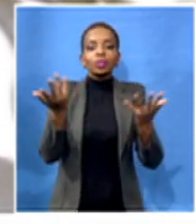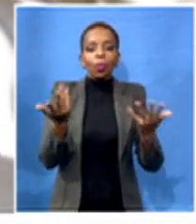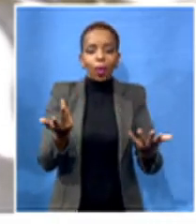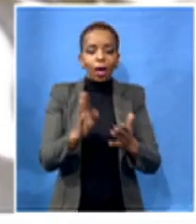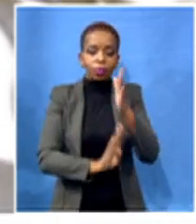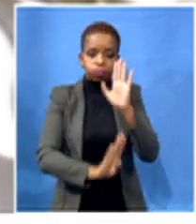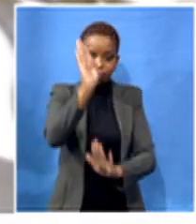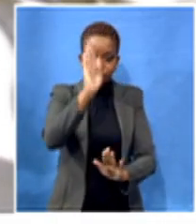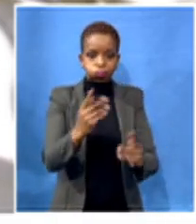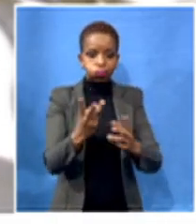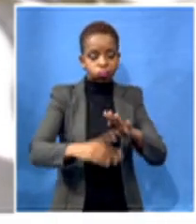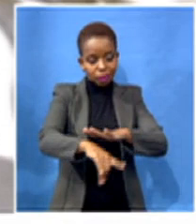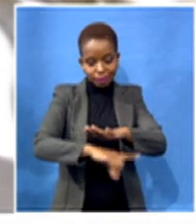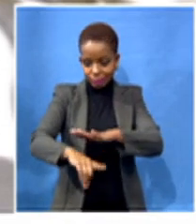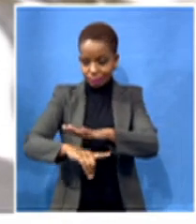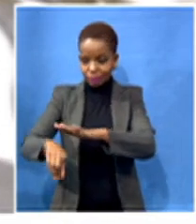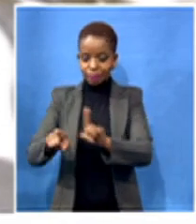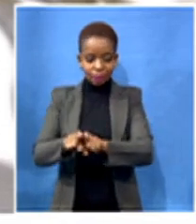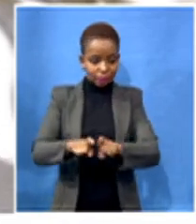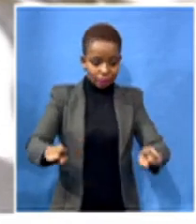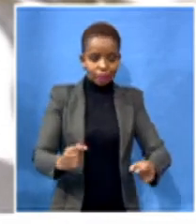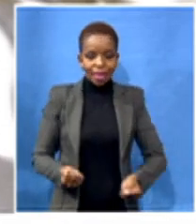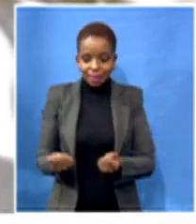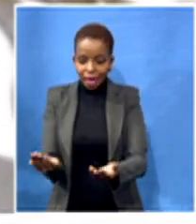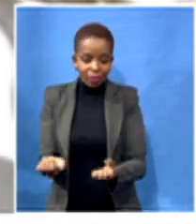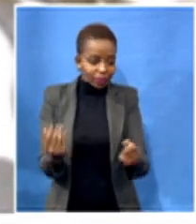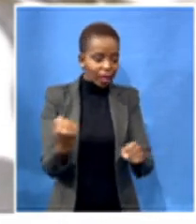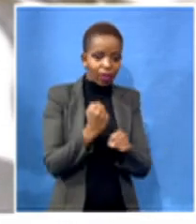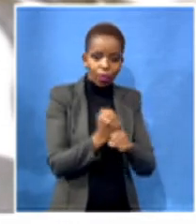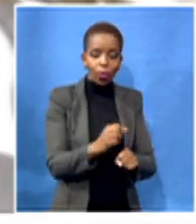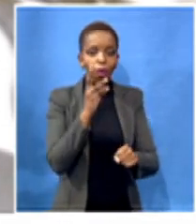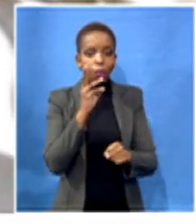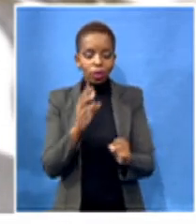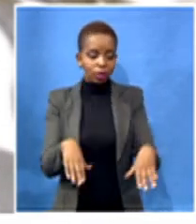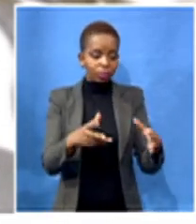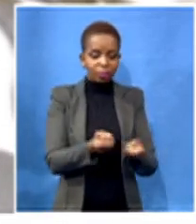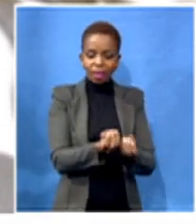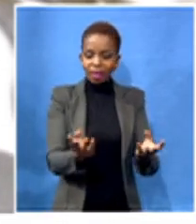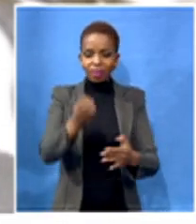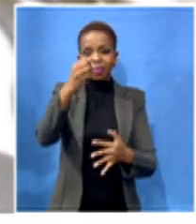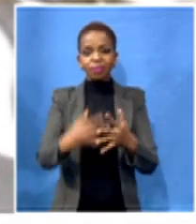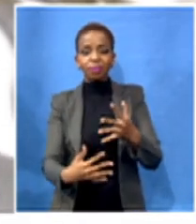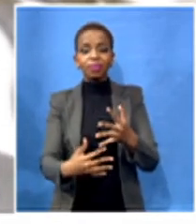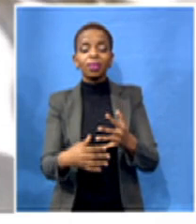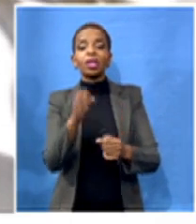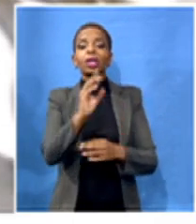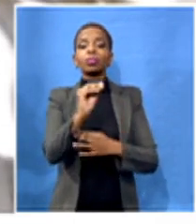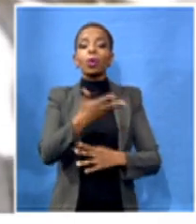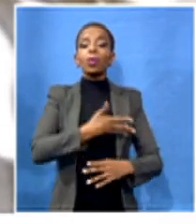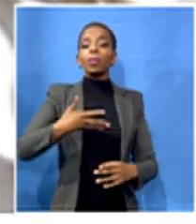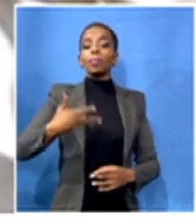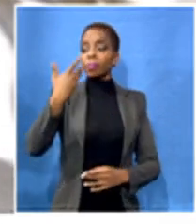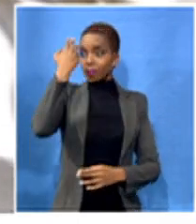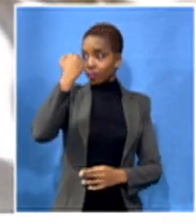happen and service delivery at the district level. The main entity that drives it is that. So she made that point clear, and